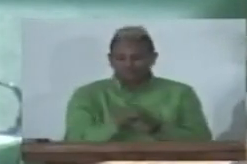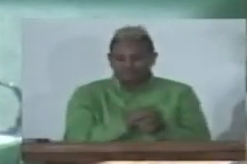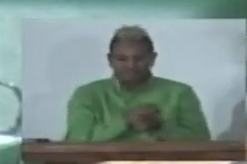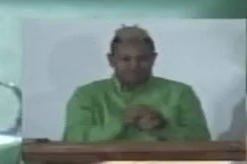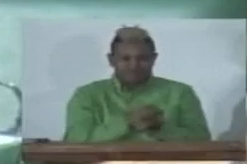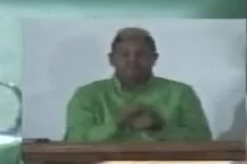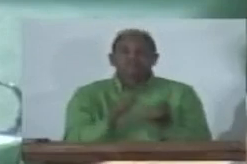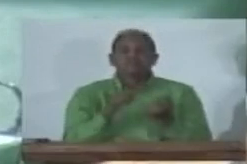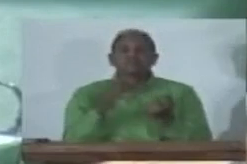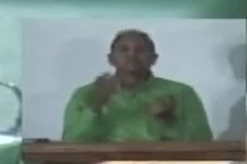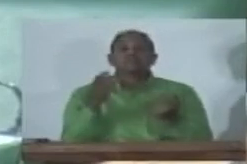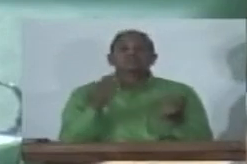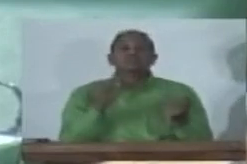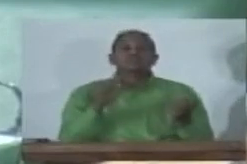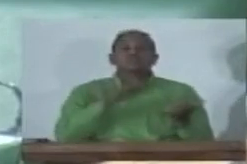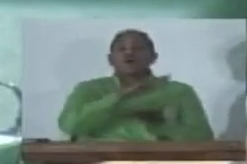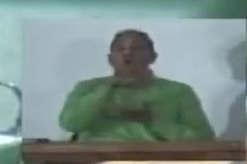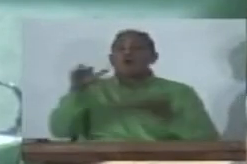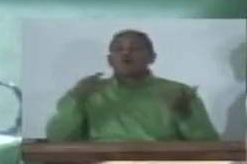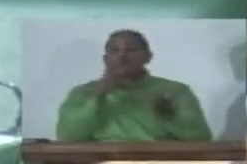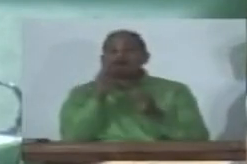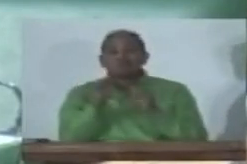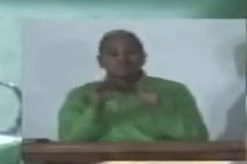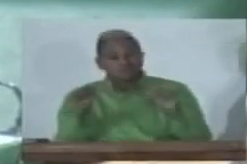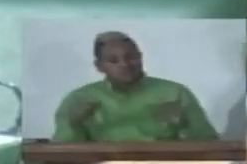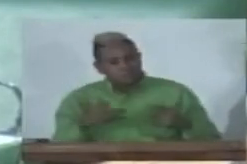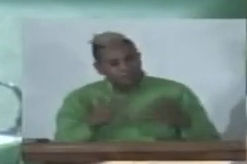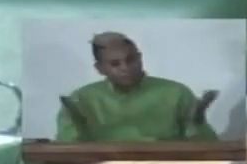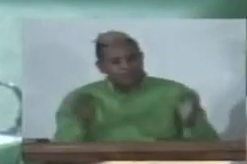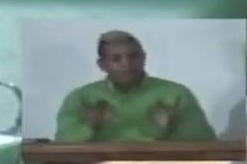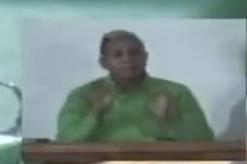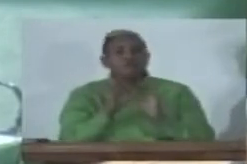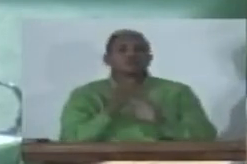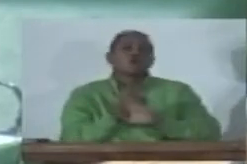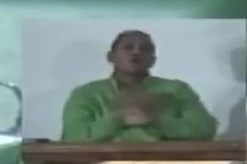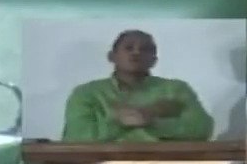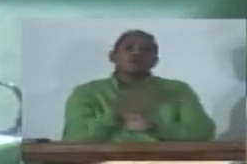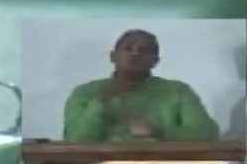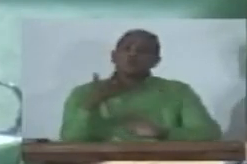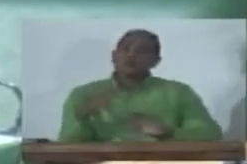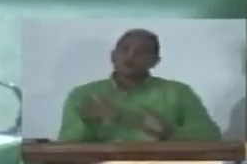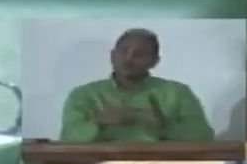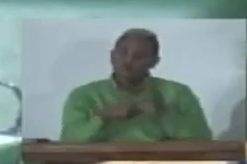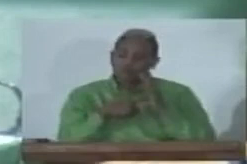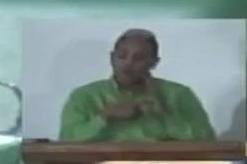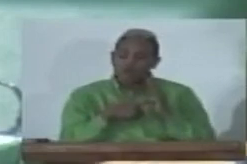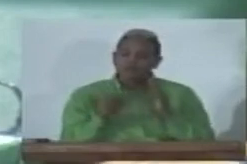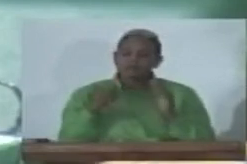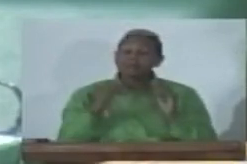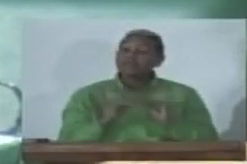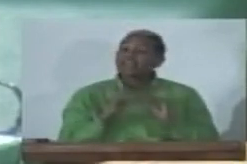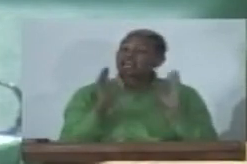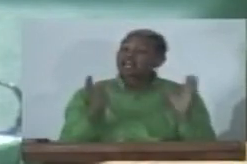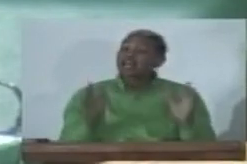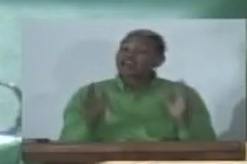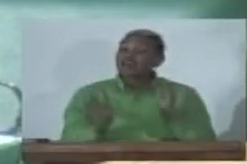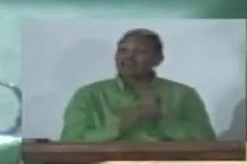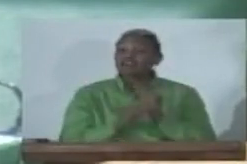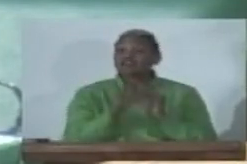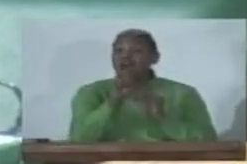very critical upgrades which will be required. Let me make it very clear, because it was also